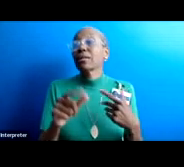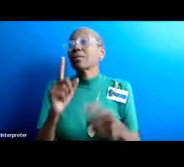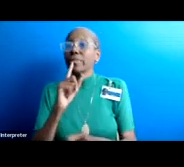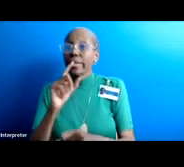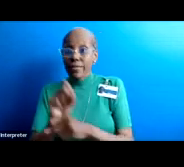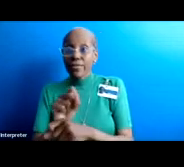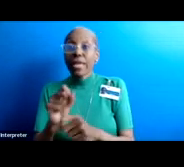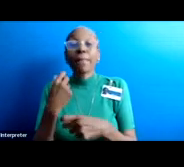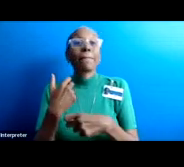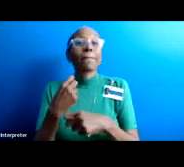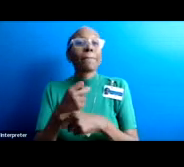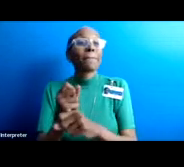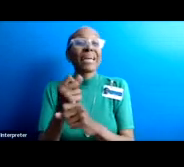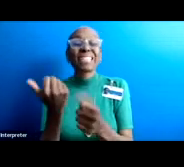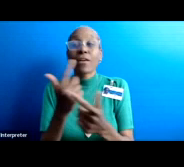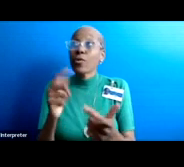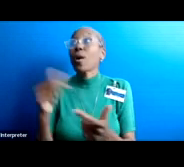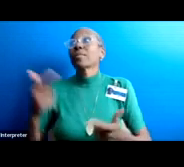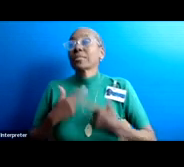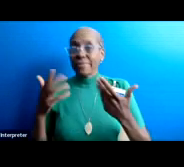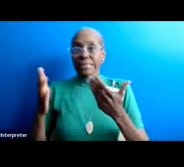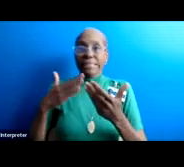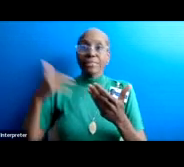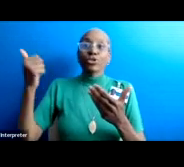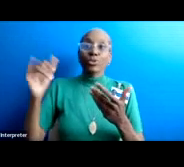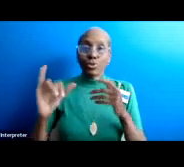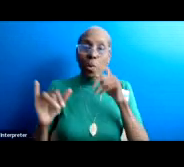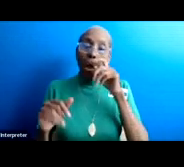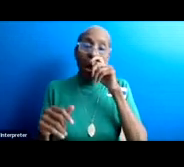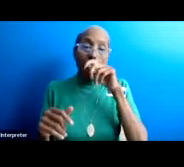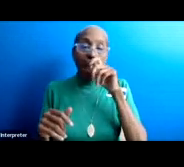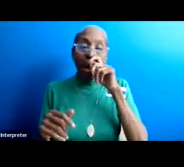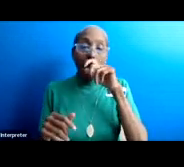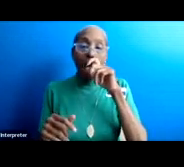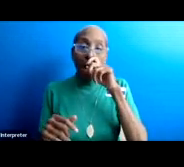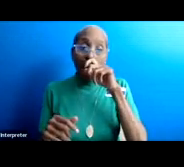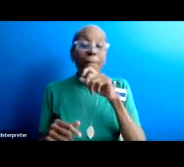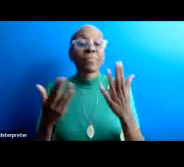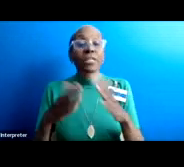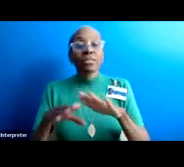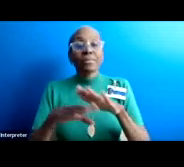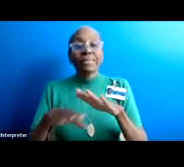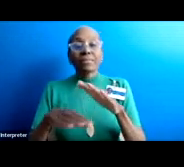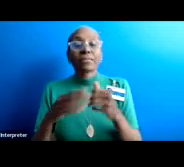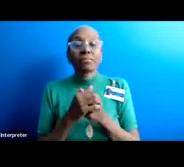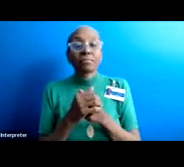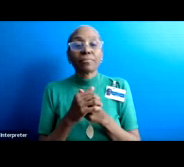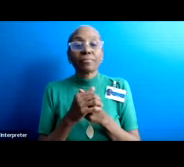fact, it makes everybody else's life easier too. So here's some basics